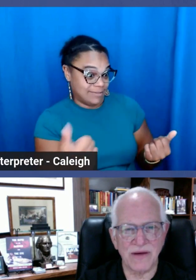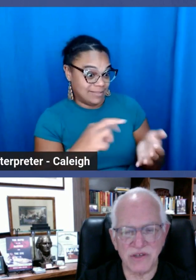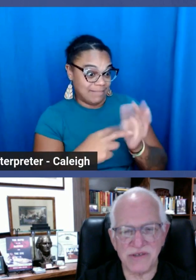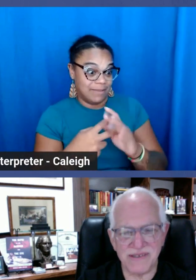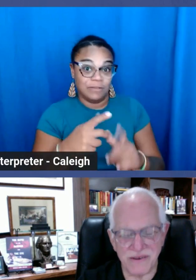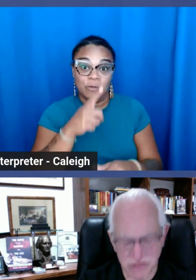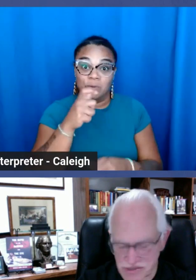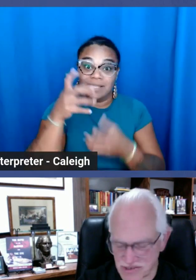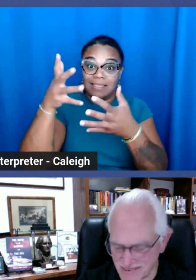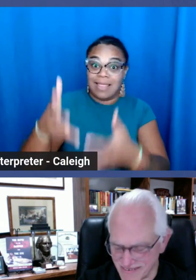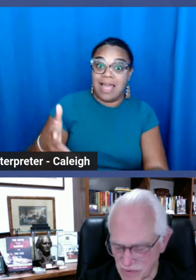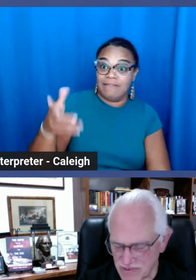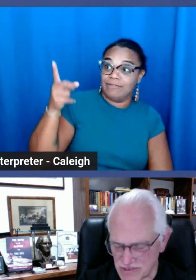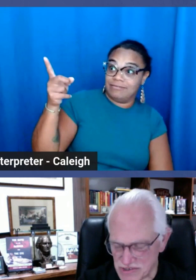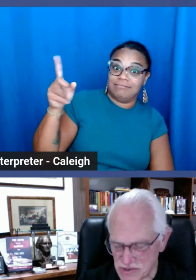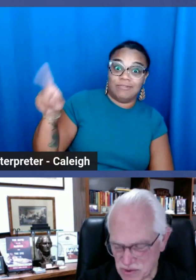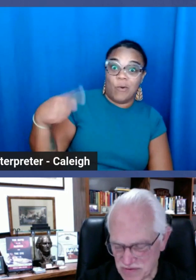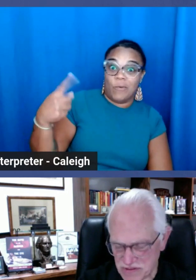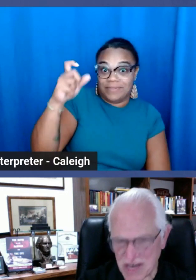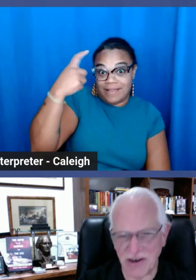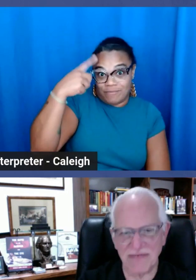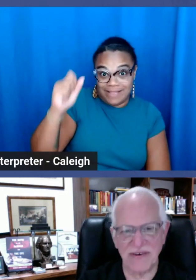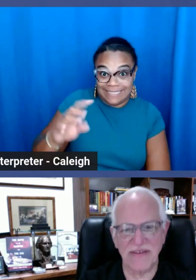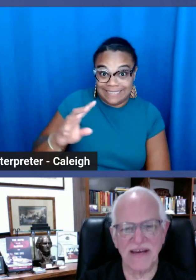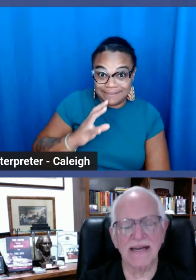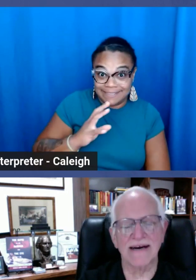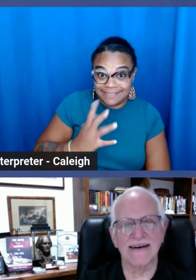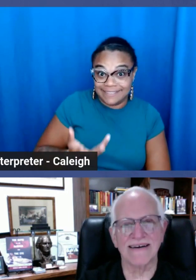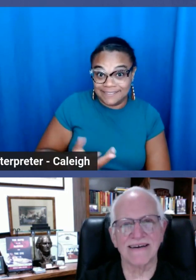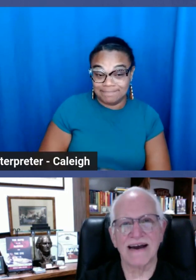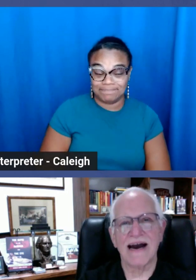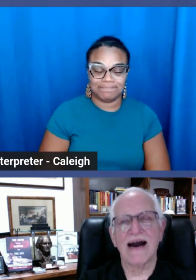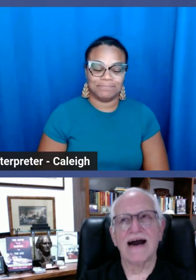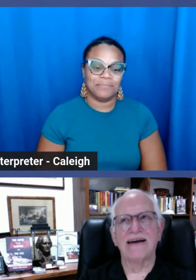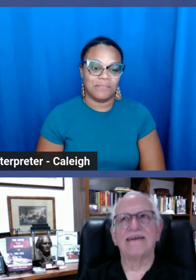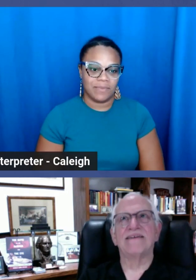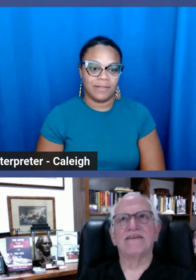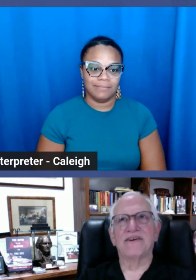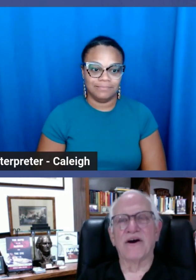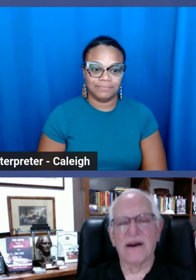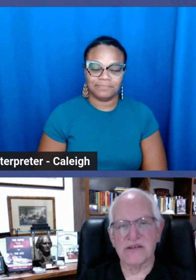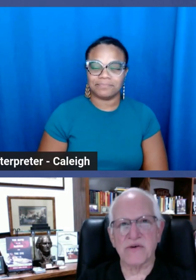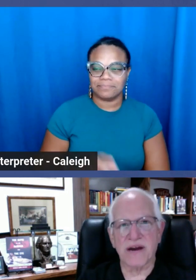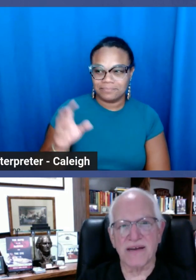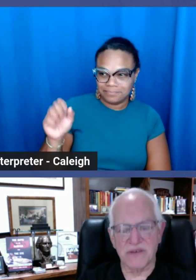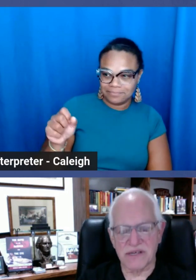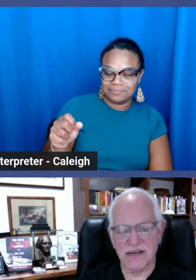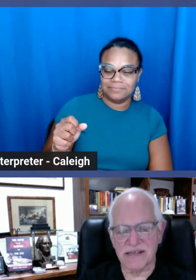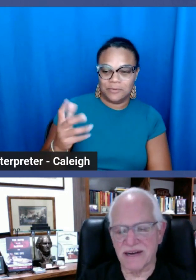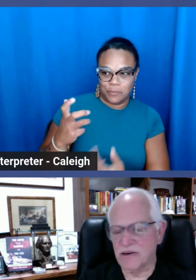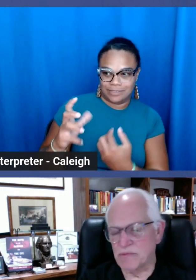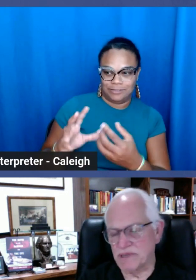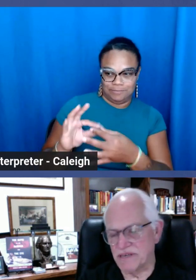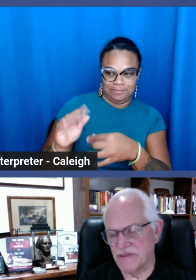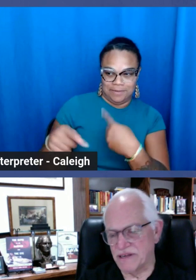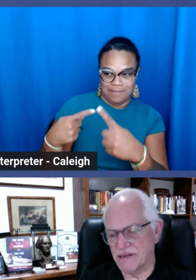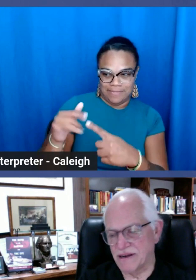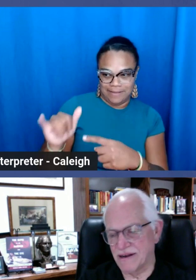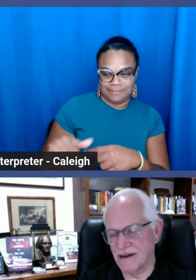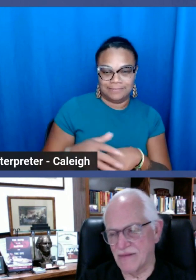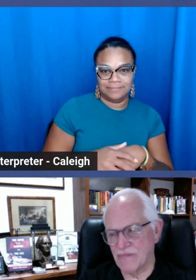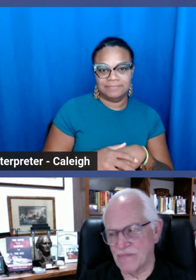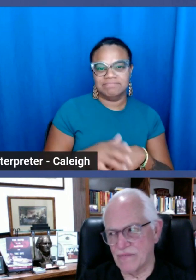What do you think about that? Well, just to chain off on that, as you and I have discussed, I don't believe